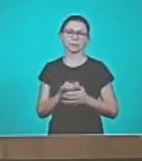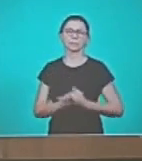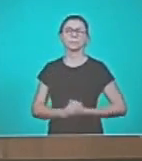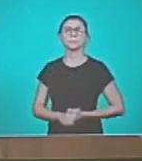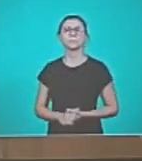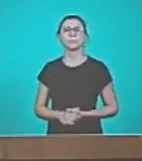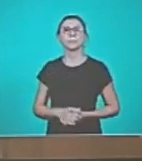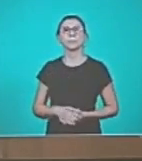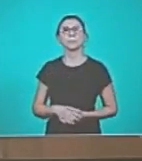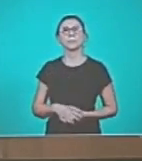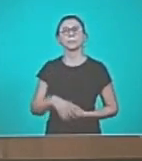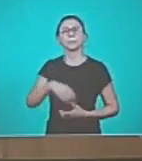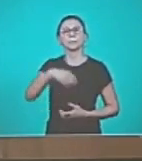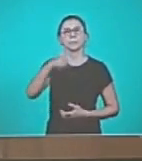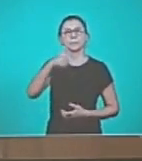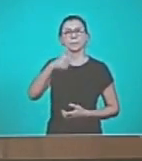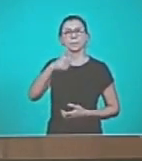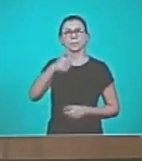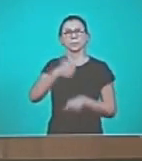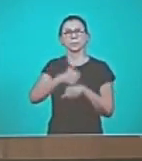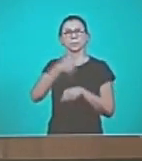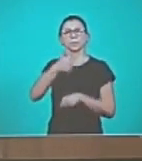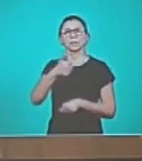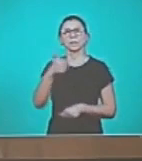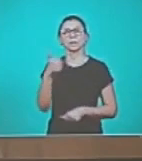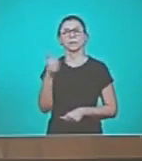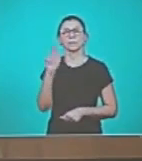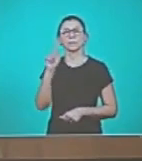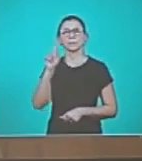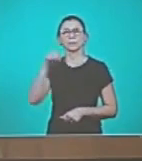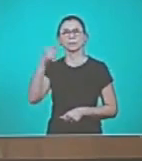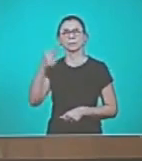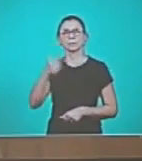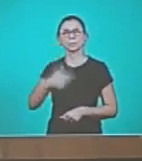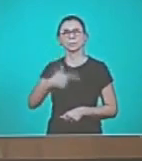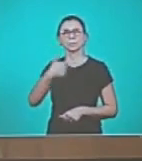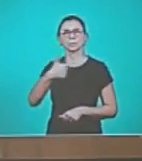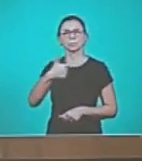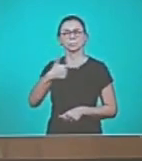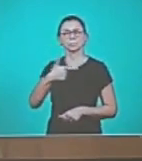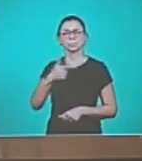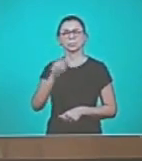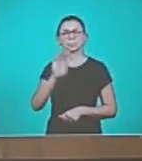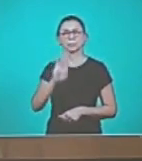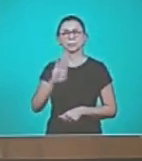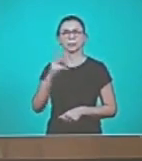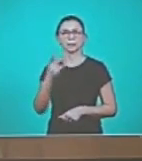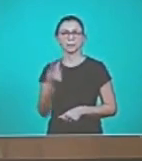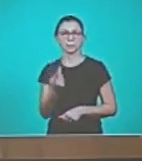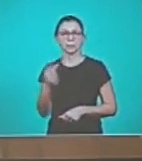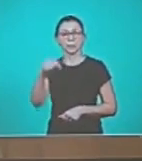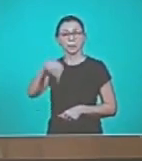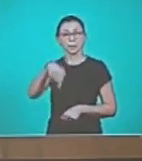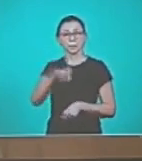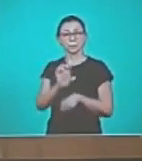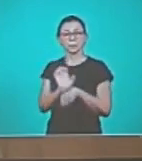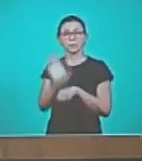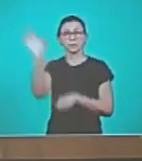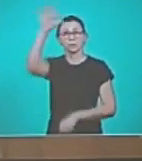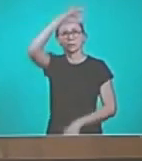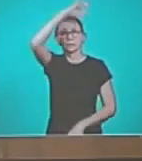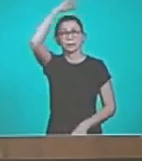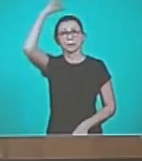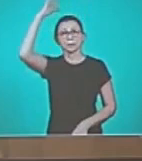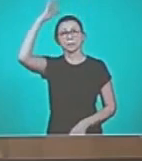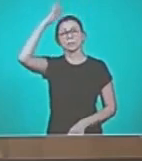Belo Horizonte is in second place, the capital of the state of Minas Gerais. Then first Valadares, and then Belo Horizonte. In the